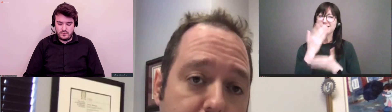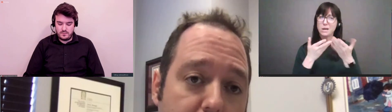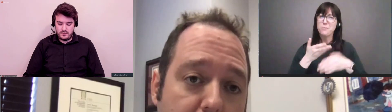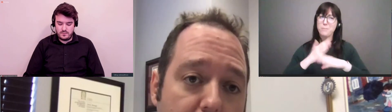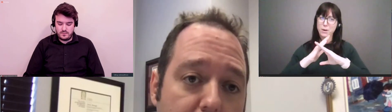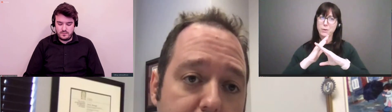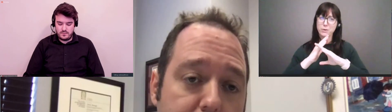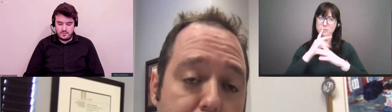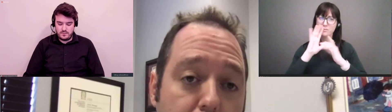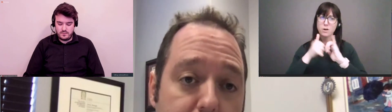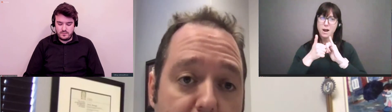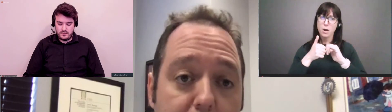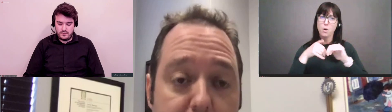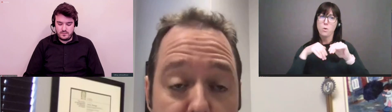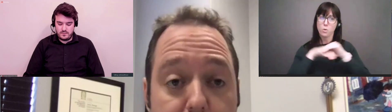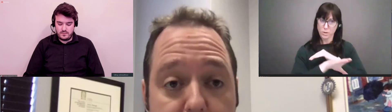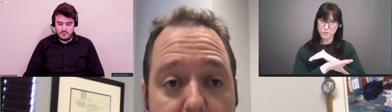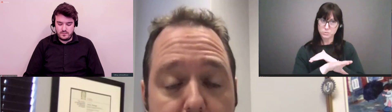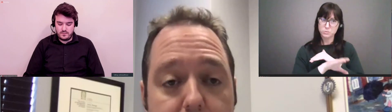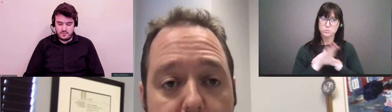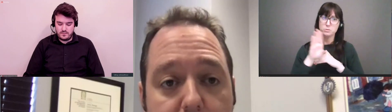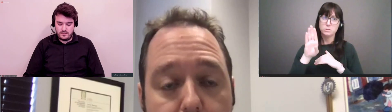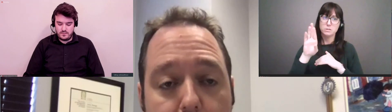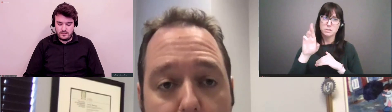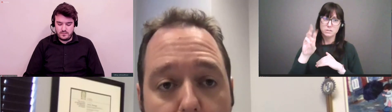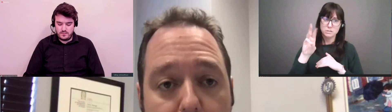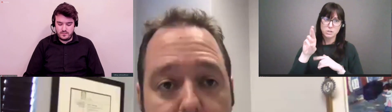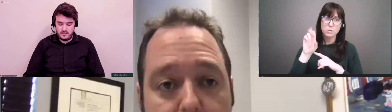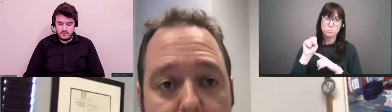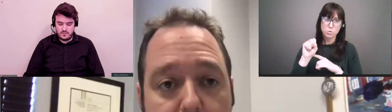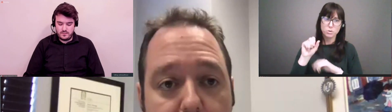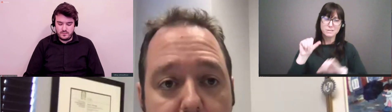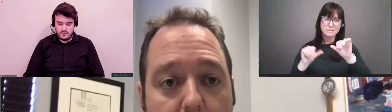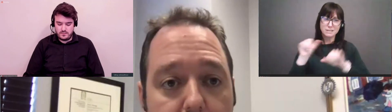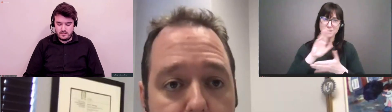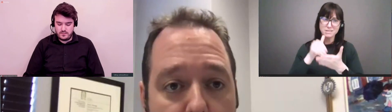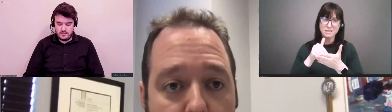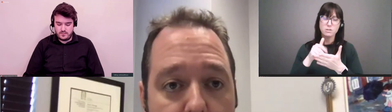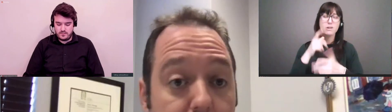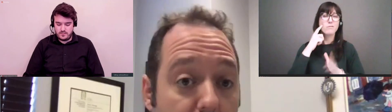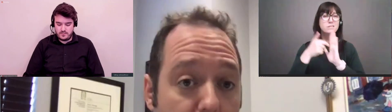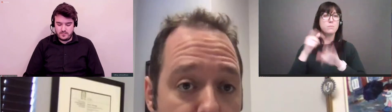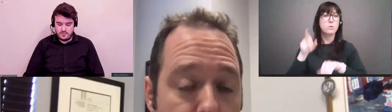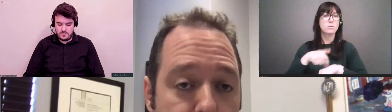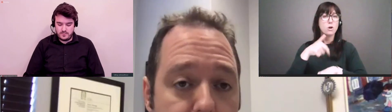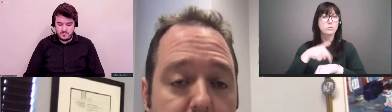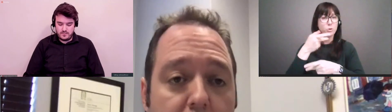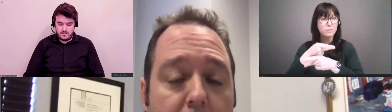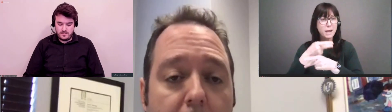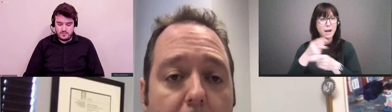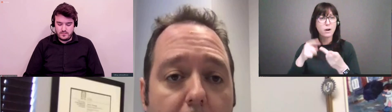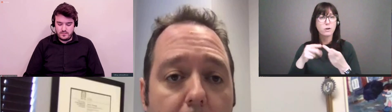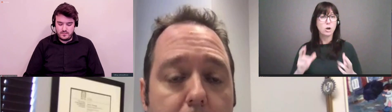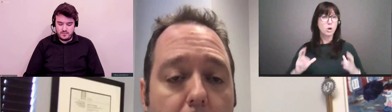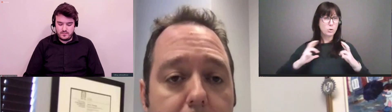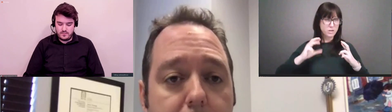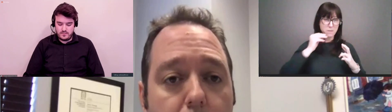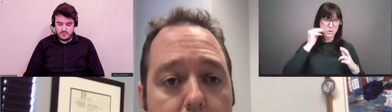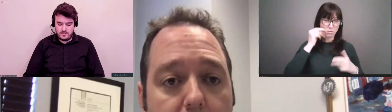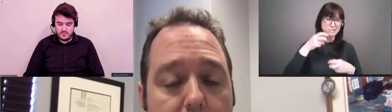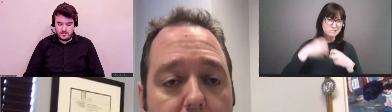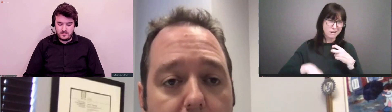to the Brewer Assessment Center in some vulnerable populations, such as long-term care and retirement homes. So we're